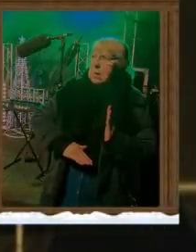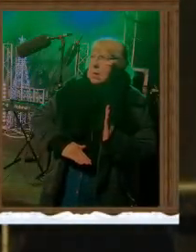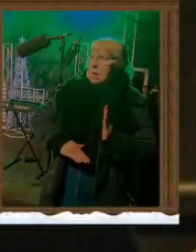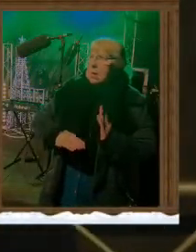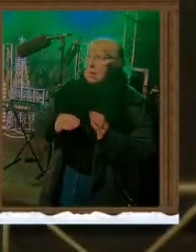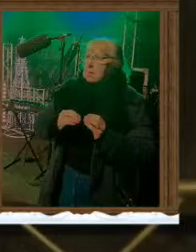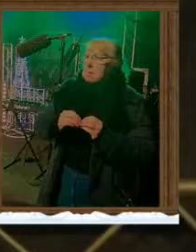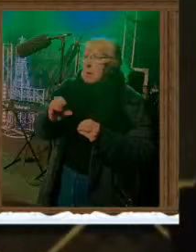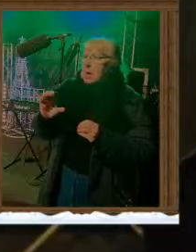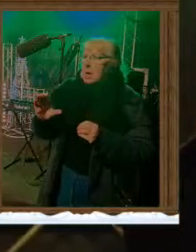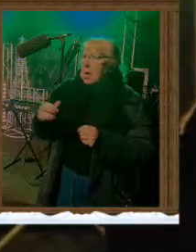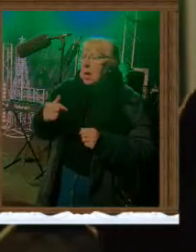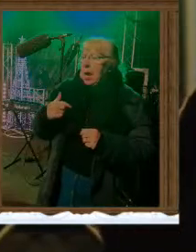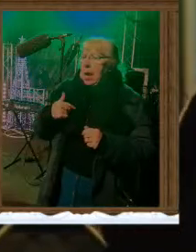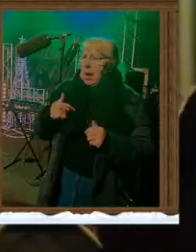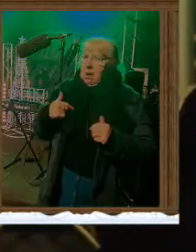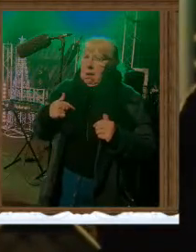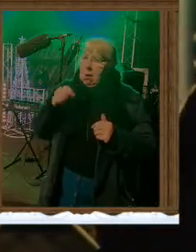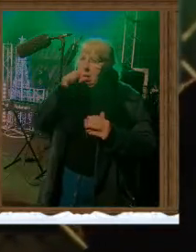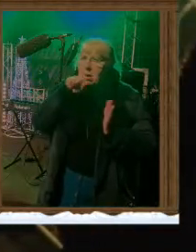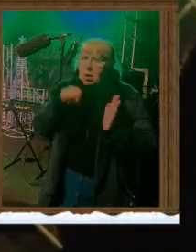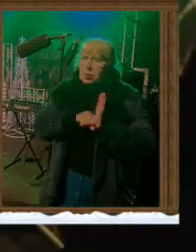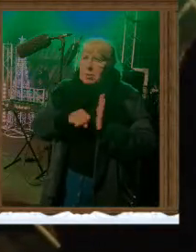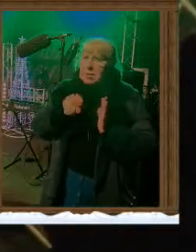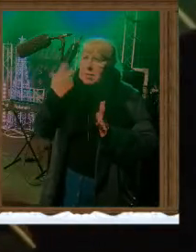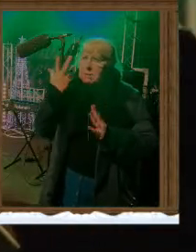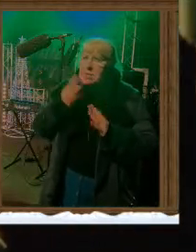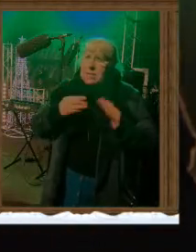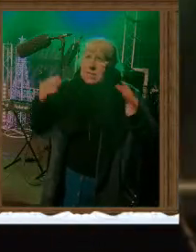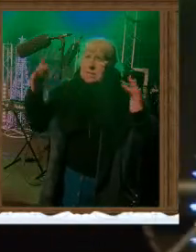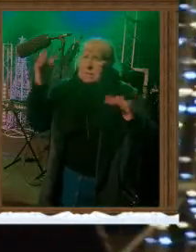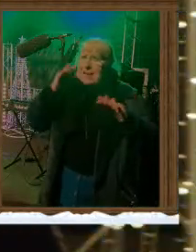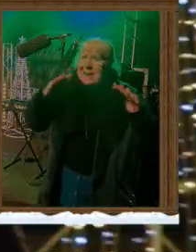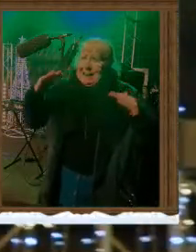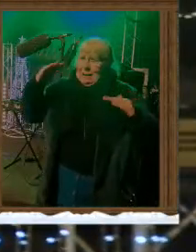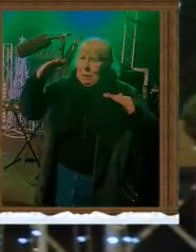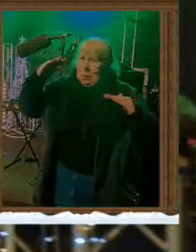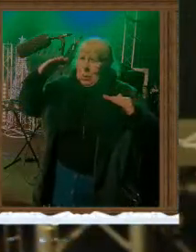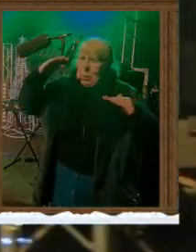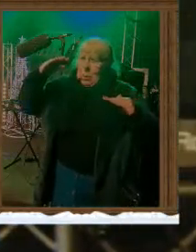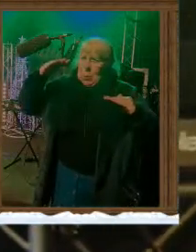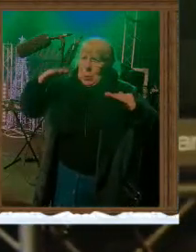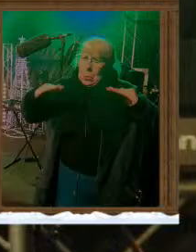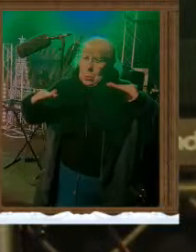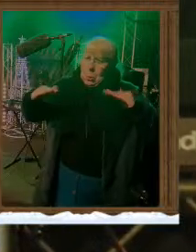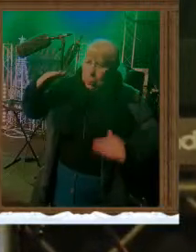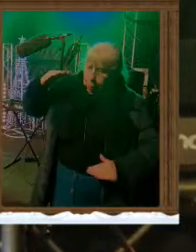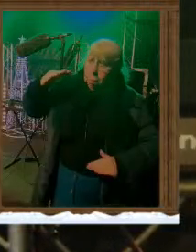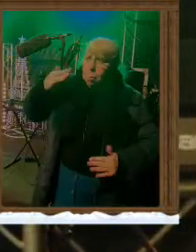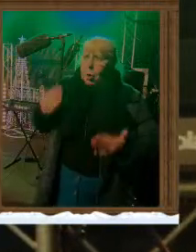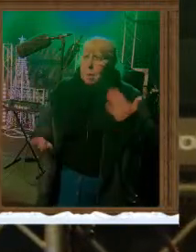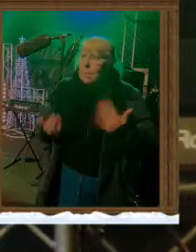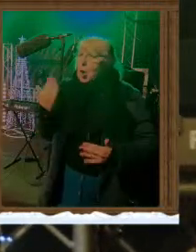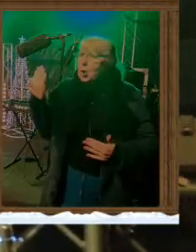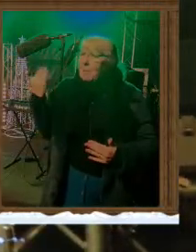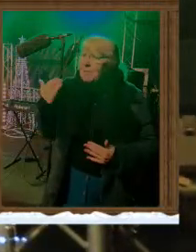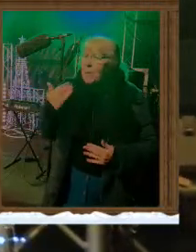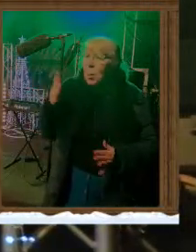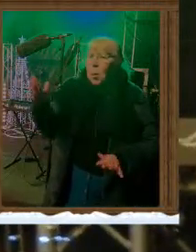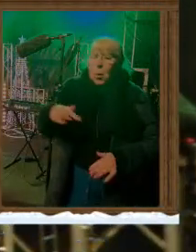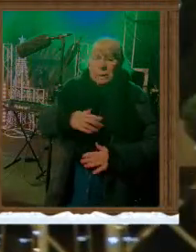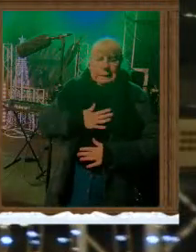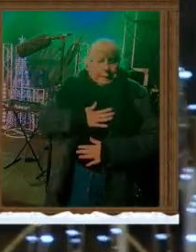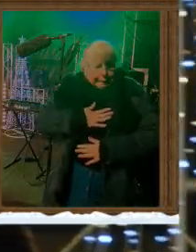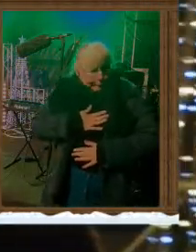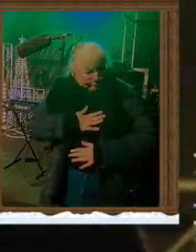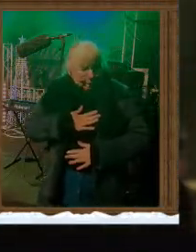Ballyclare, the levels of Christmas spirit are even lower than before! I am